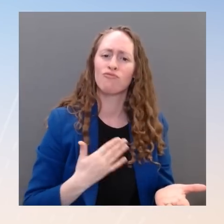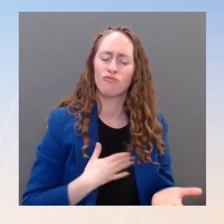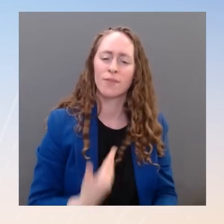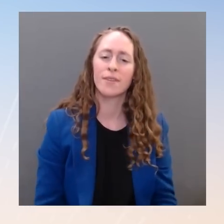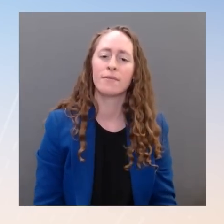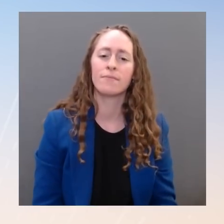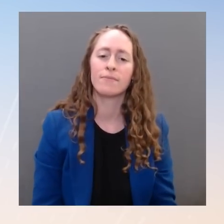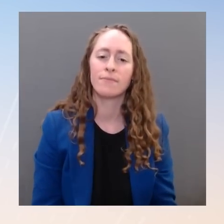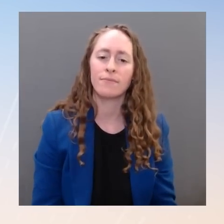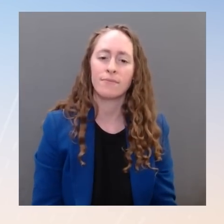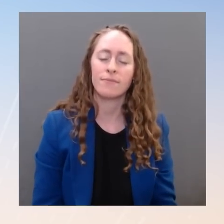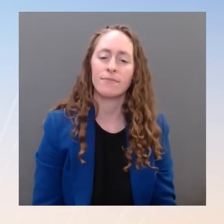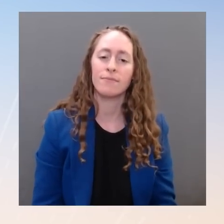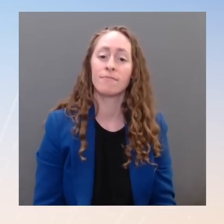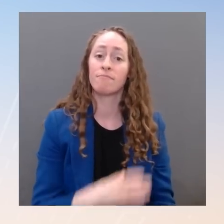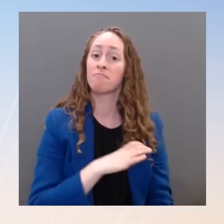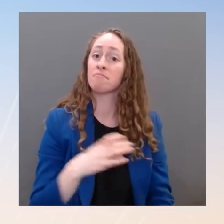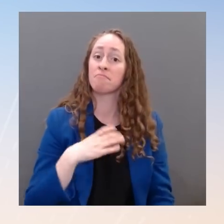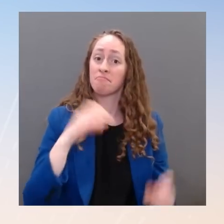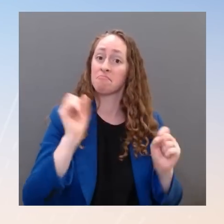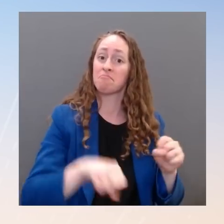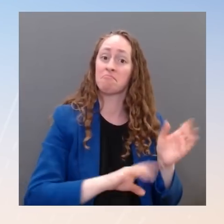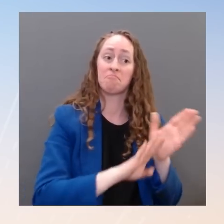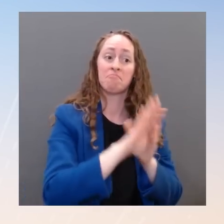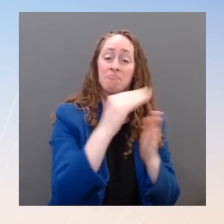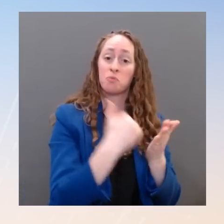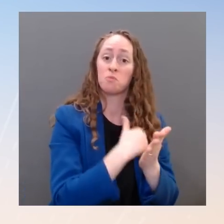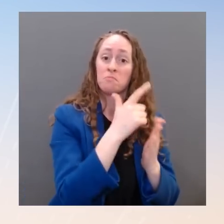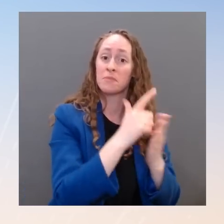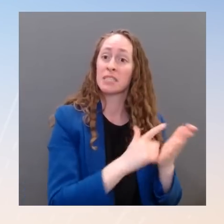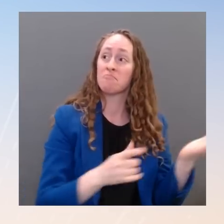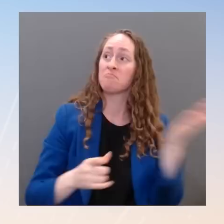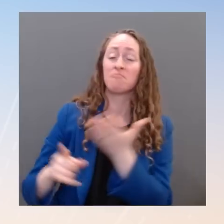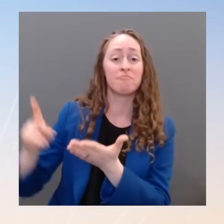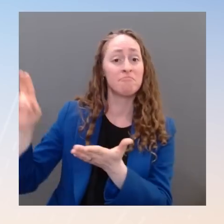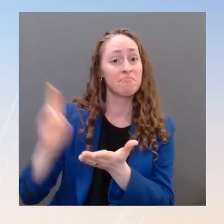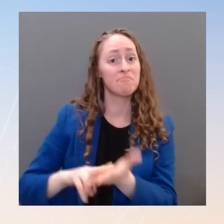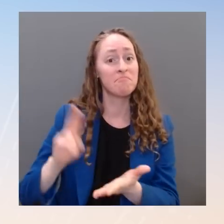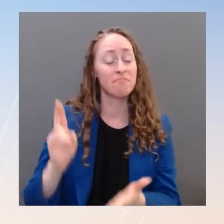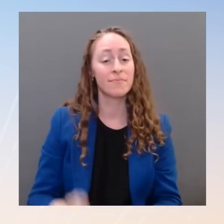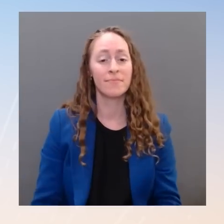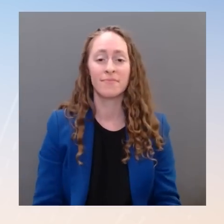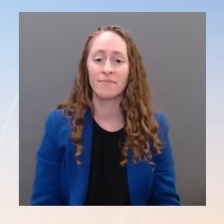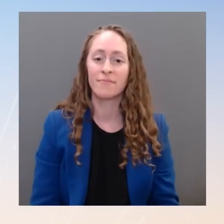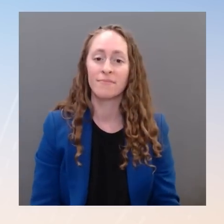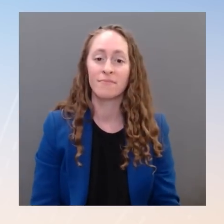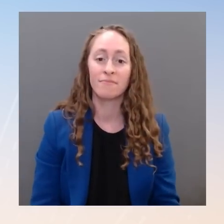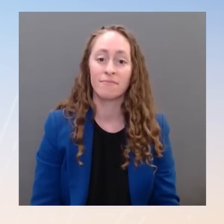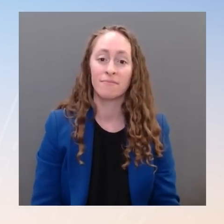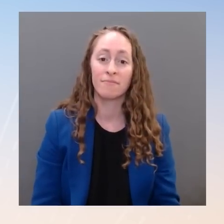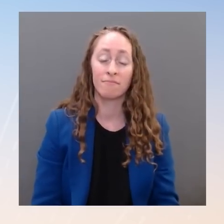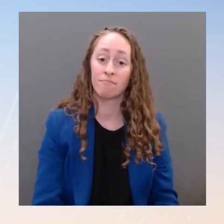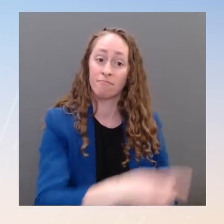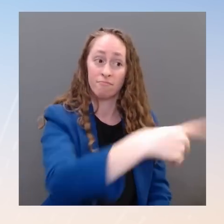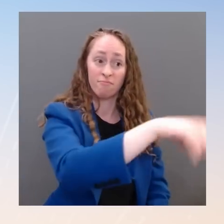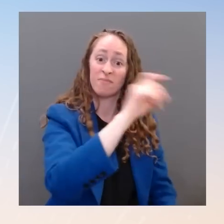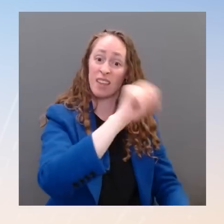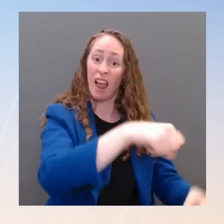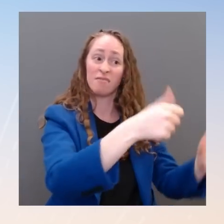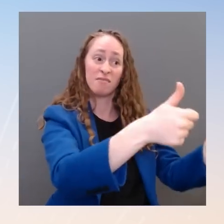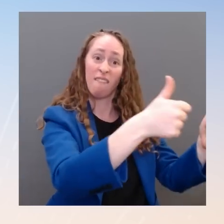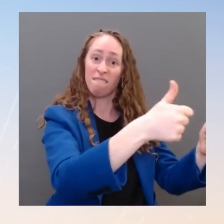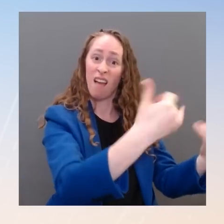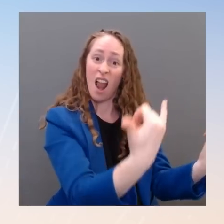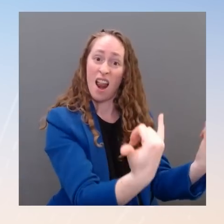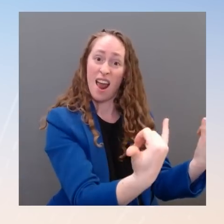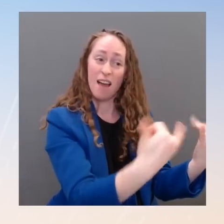That hasn't happened yet. That could be the first focus of Congress, as an example. And he's continuing to consider what he has the executive authority or